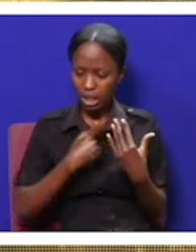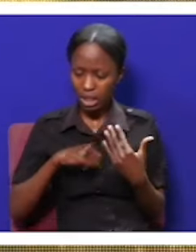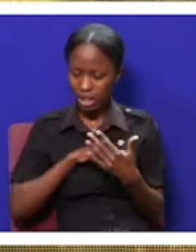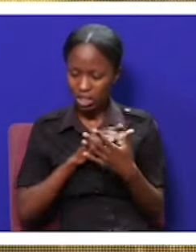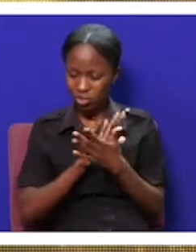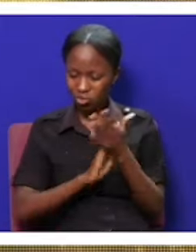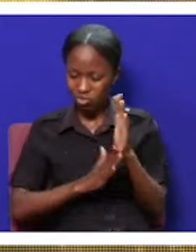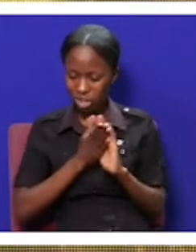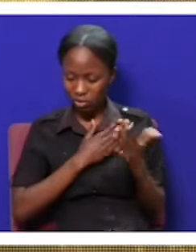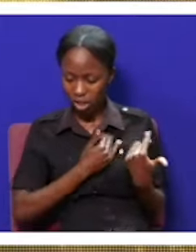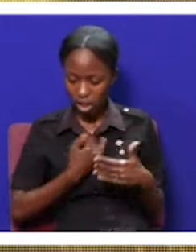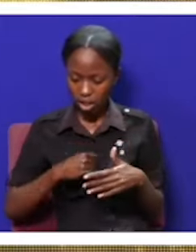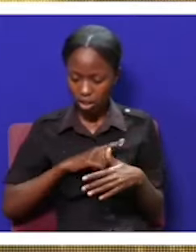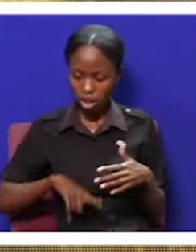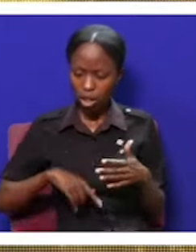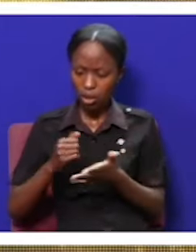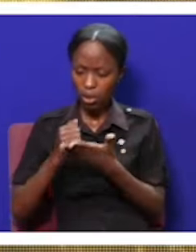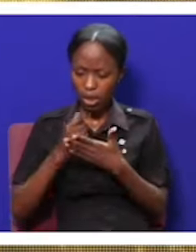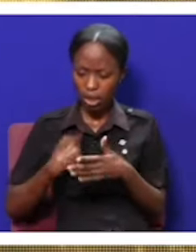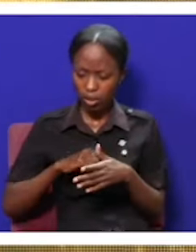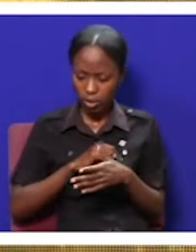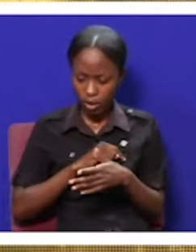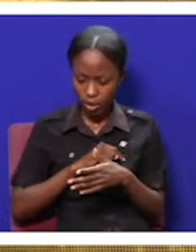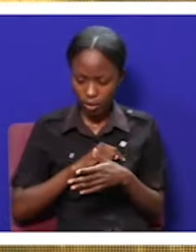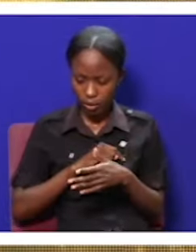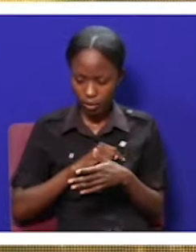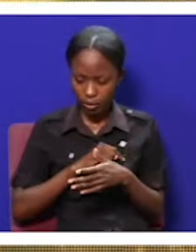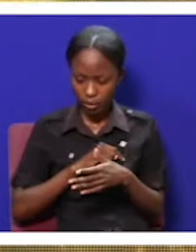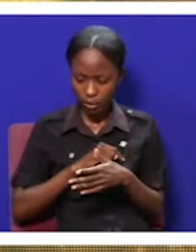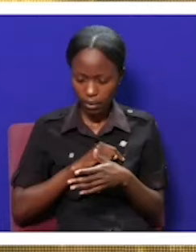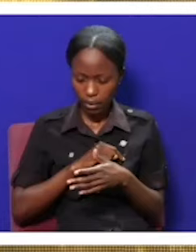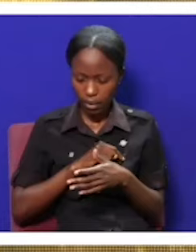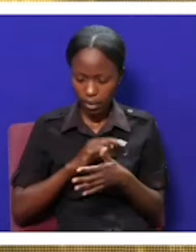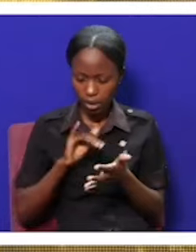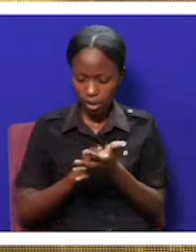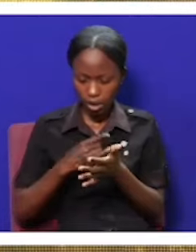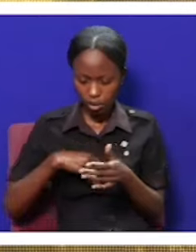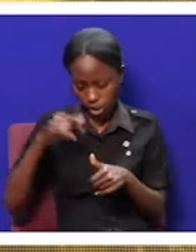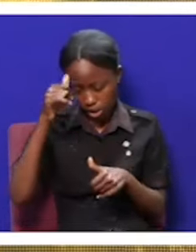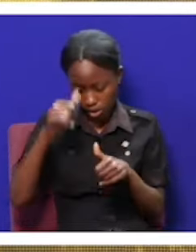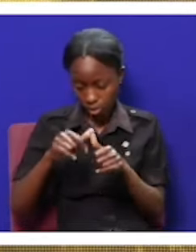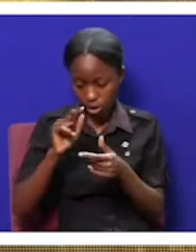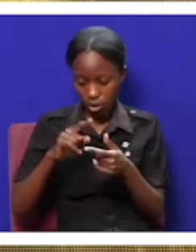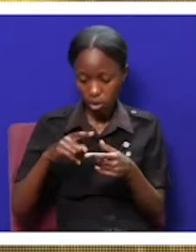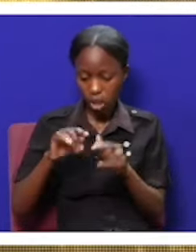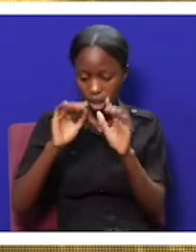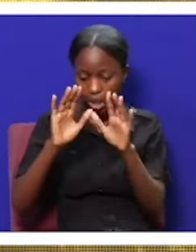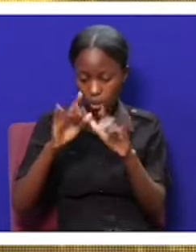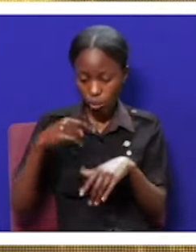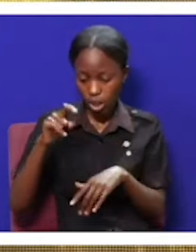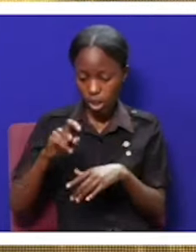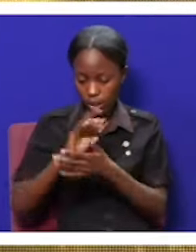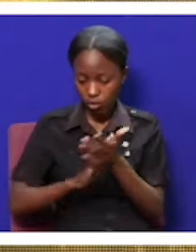And help us, Jehovah God, that every other single day that we will remember, God, that we need to forgive,